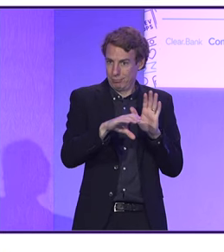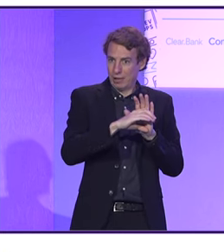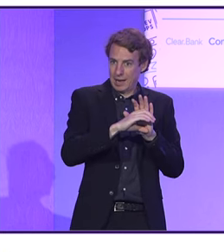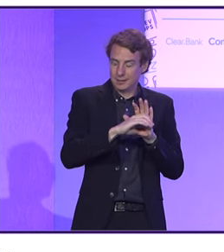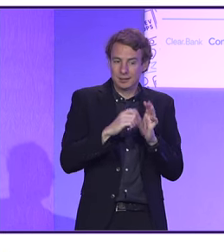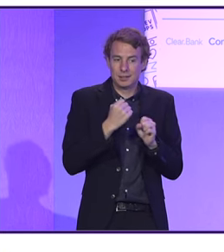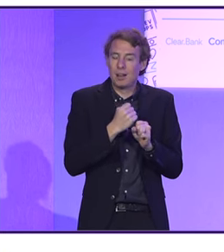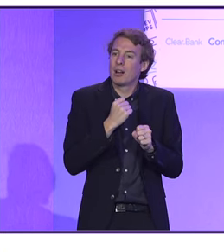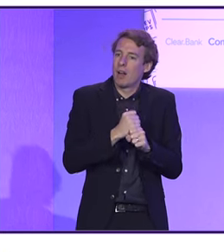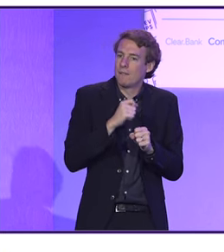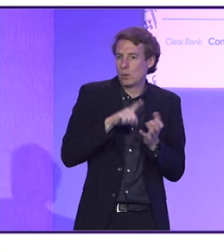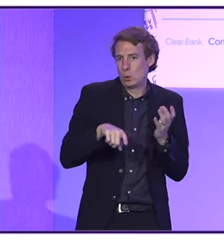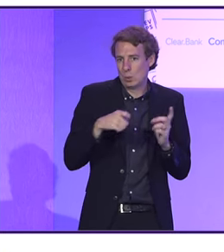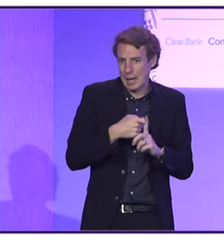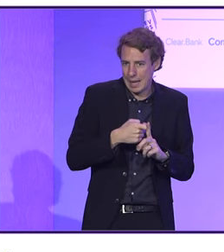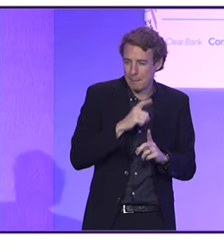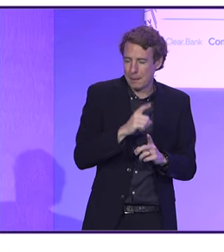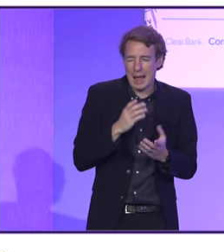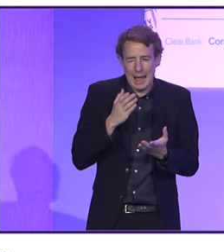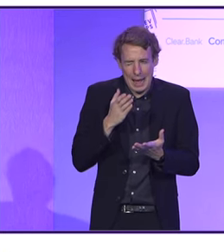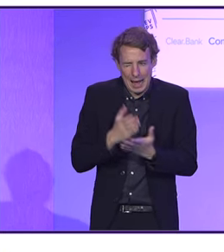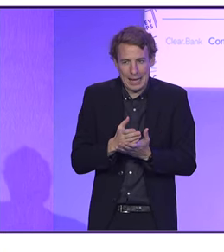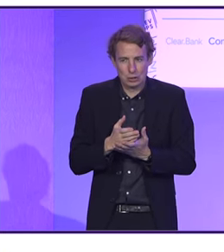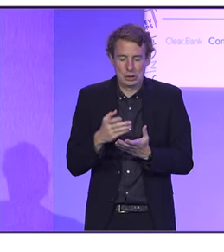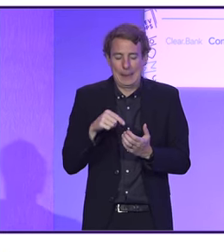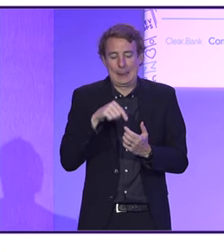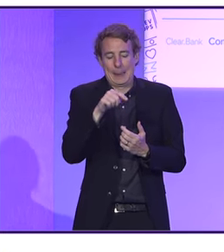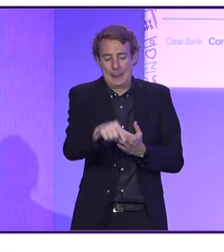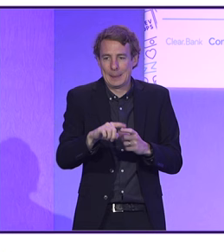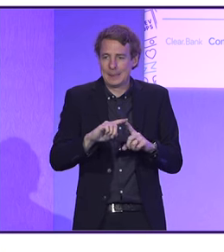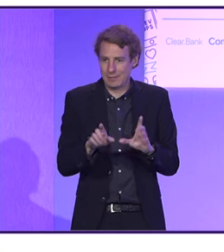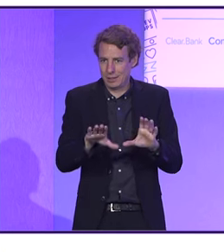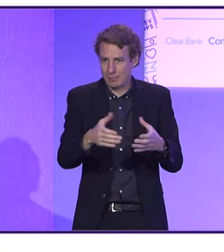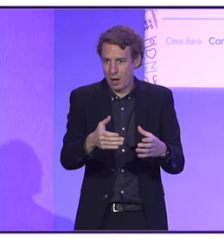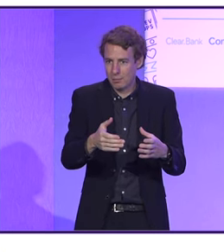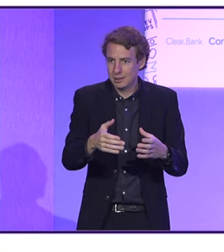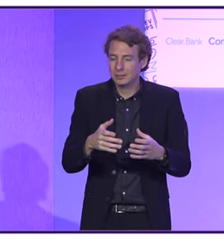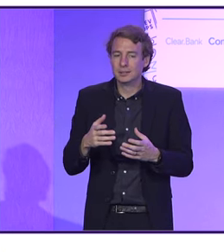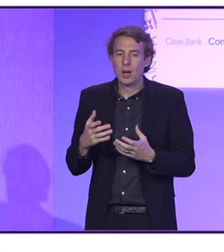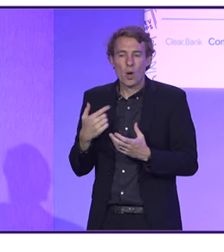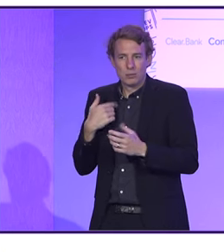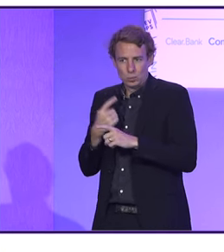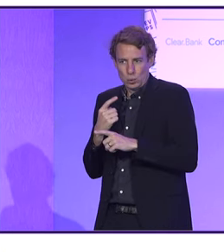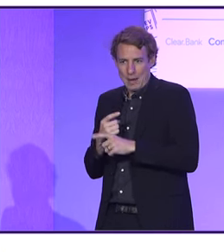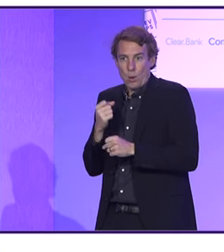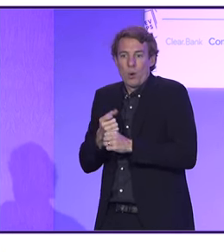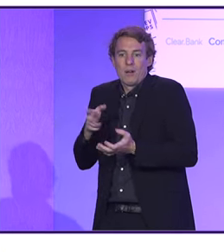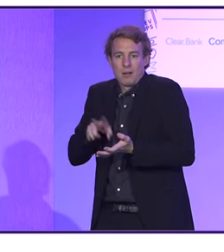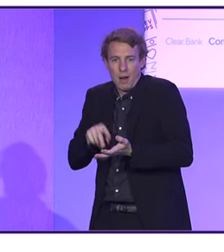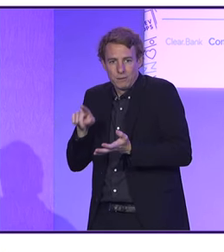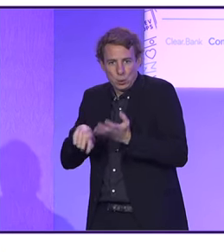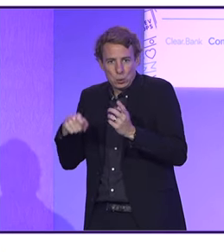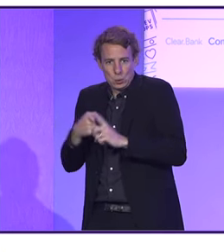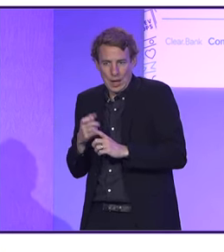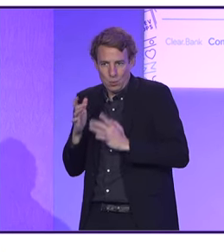when I'm talking about GovUK's infrastructure, I don't mean the infrastructure that literally everything in government runs on. I'm talking about the infrastructure that GovUK, the